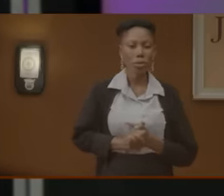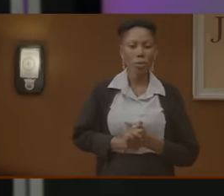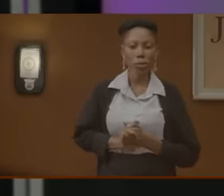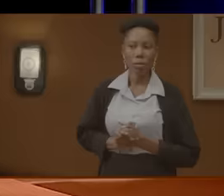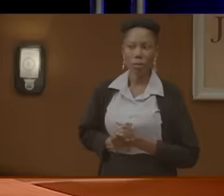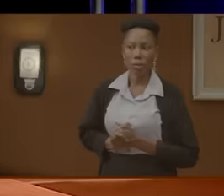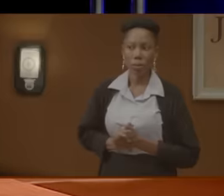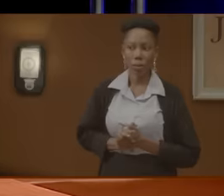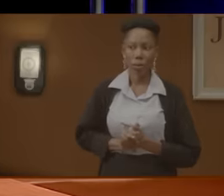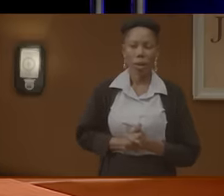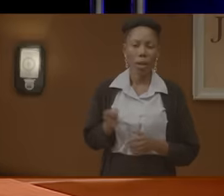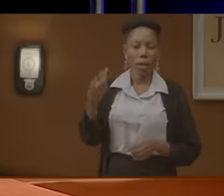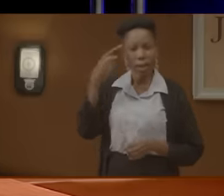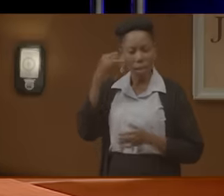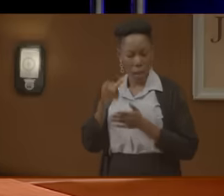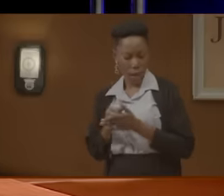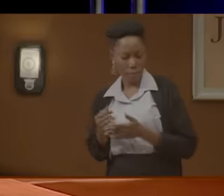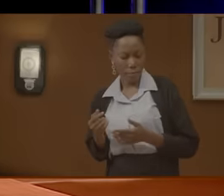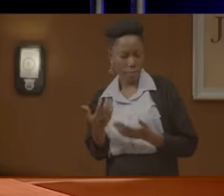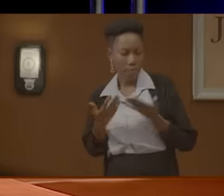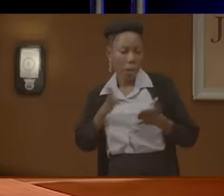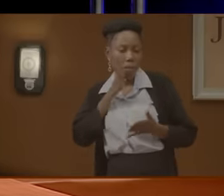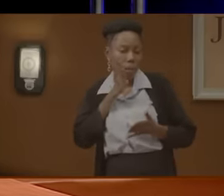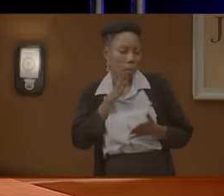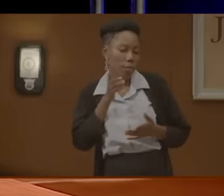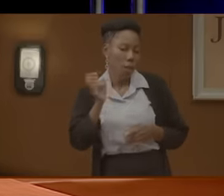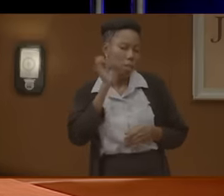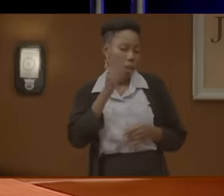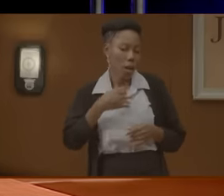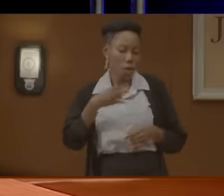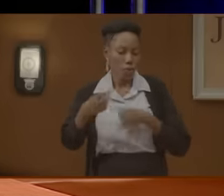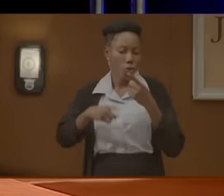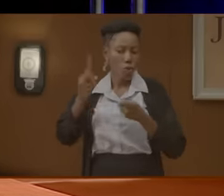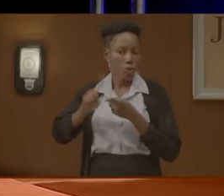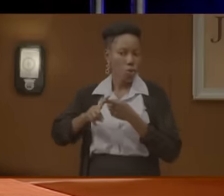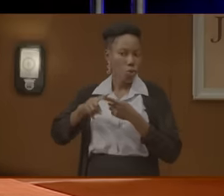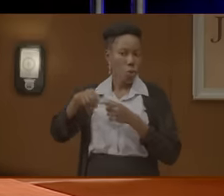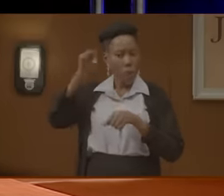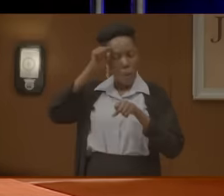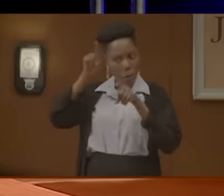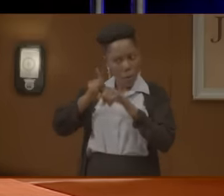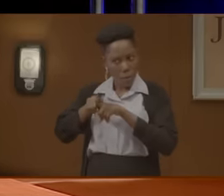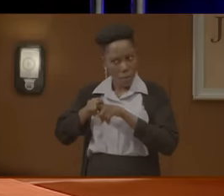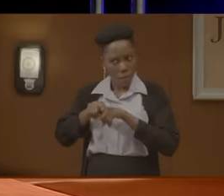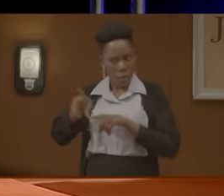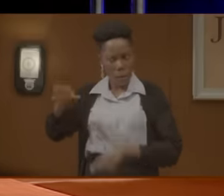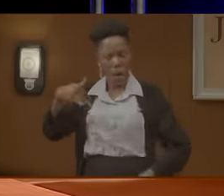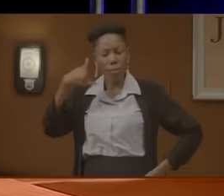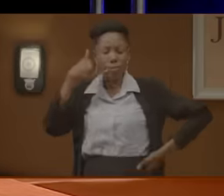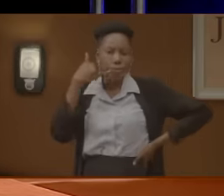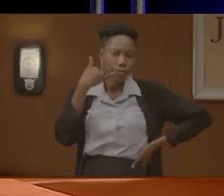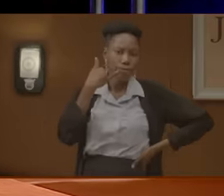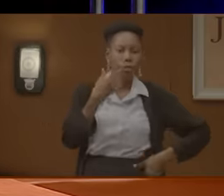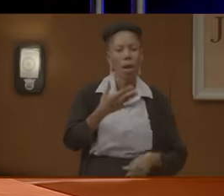Open that's okay, maybe in my brother's place, he go. They break, because school was seeing. They break, I carry phone.